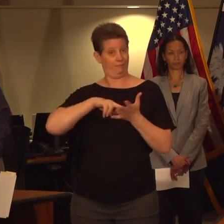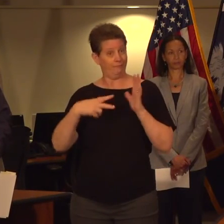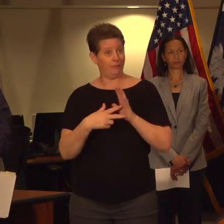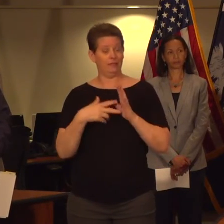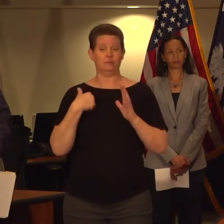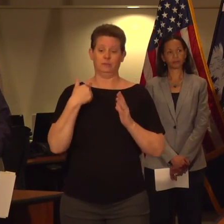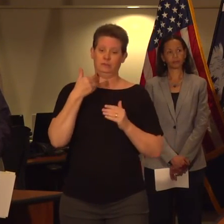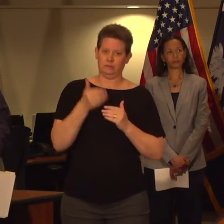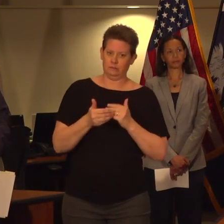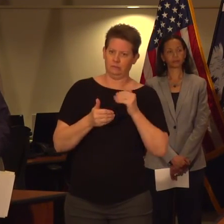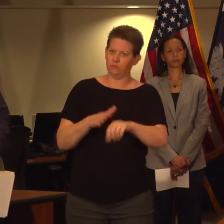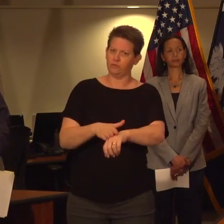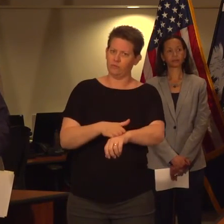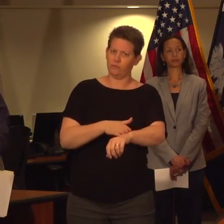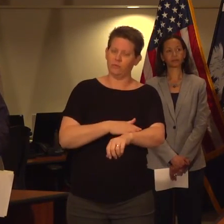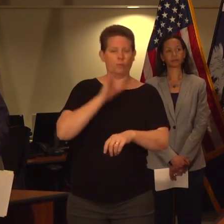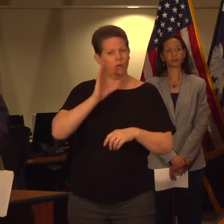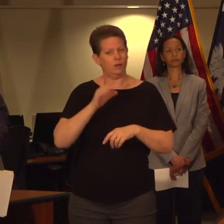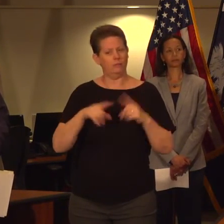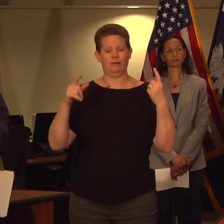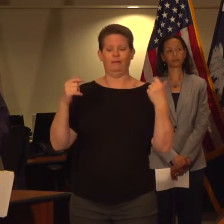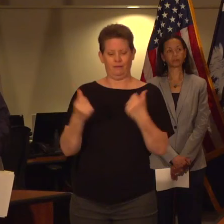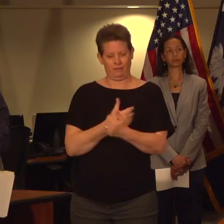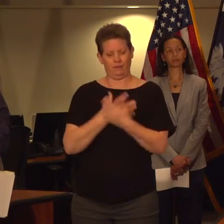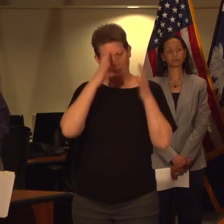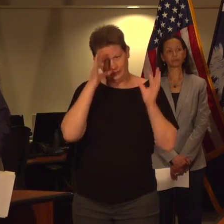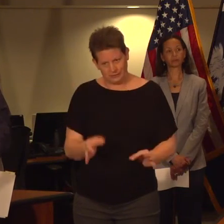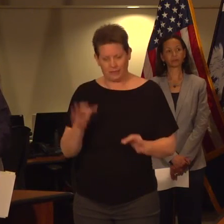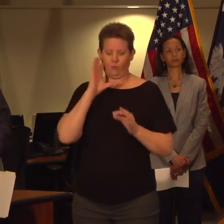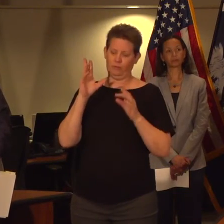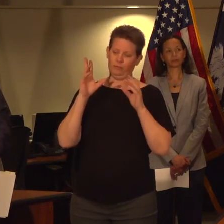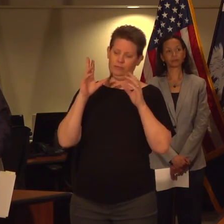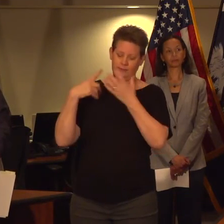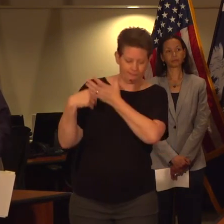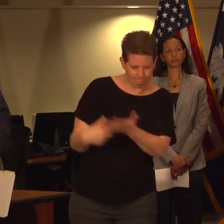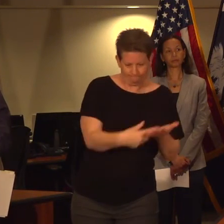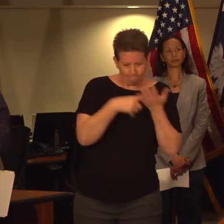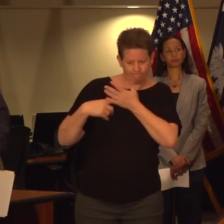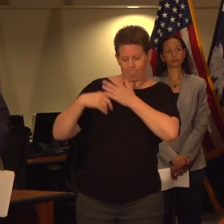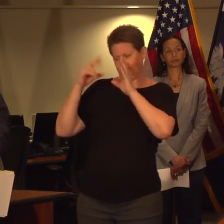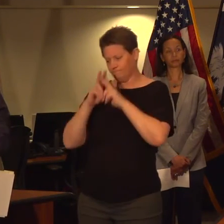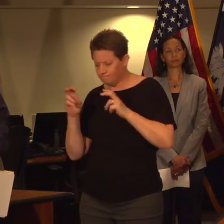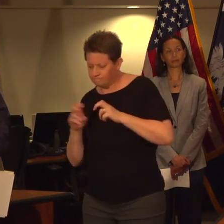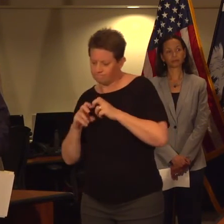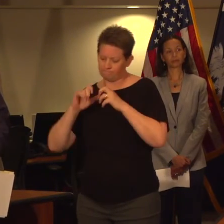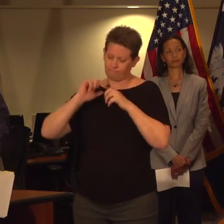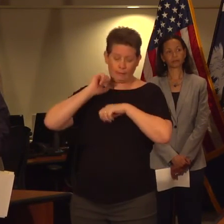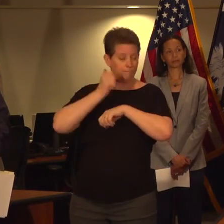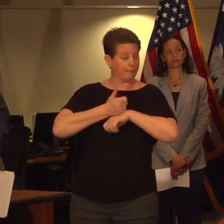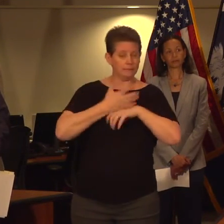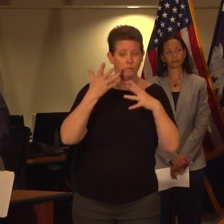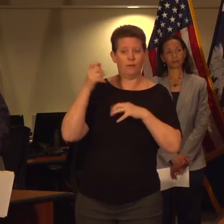going slow, then that's what we'll do. But every step that we take will be thoroughly vetted, thoroughly discussed, and based on